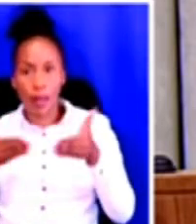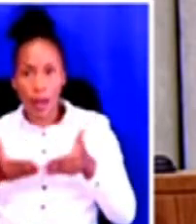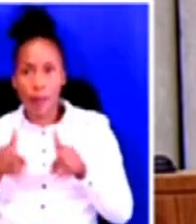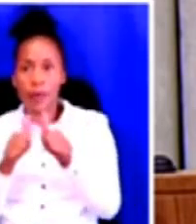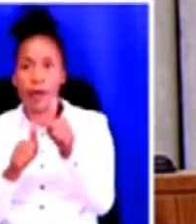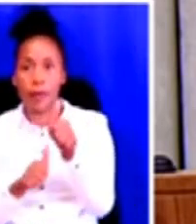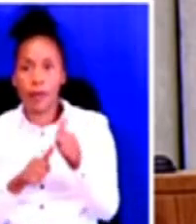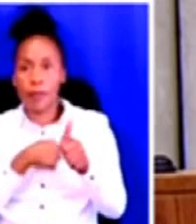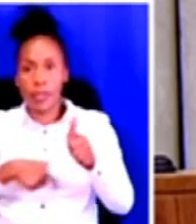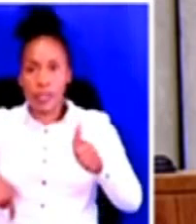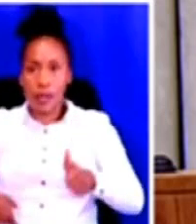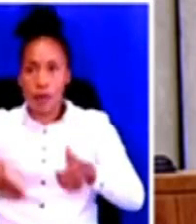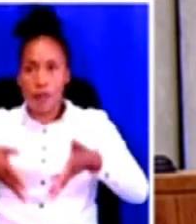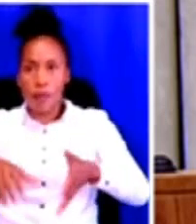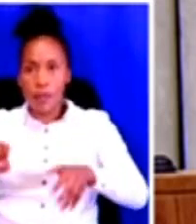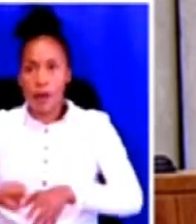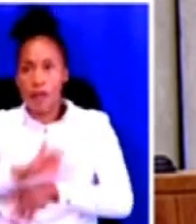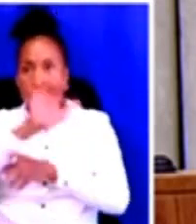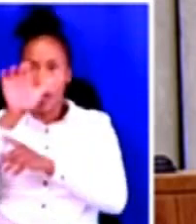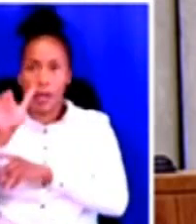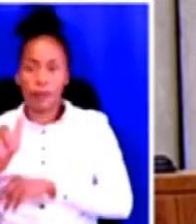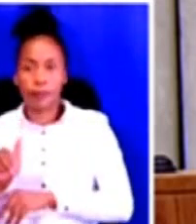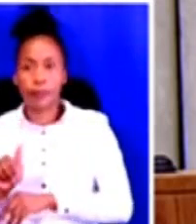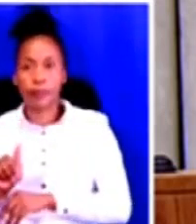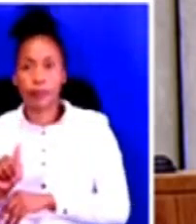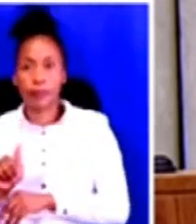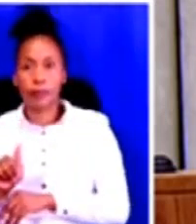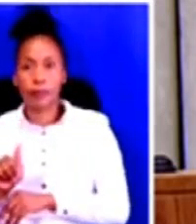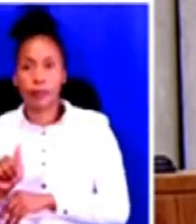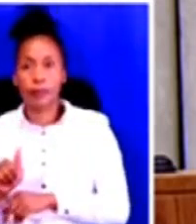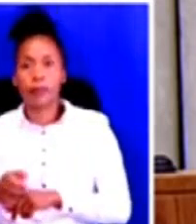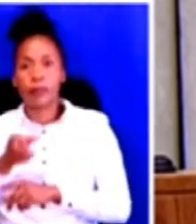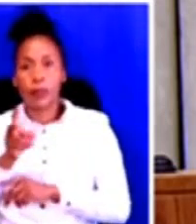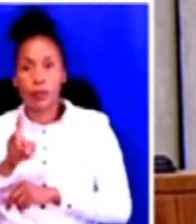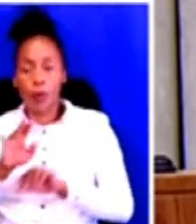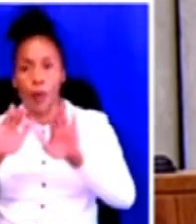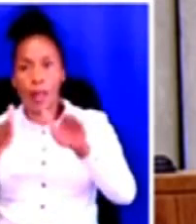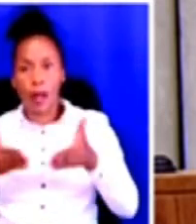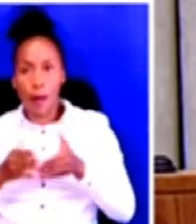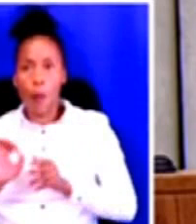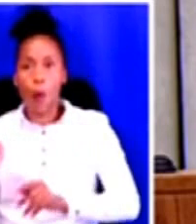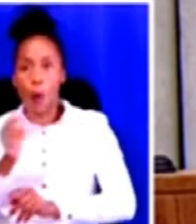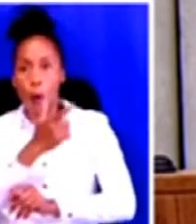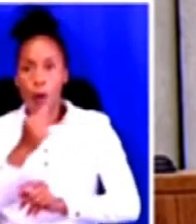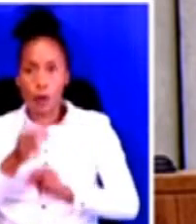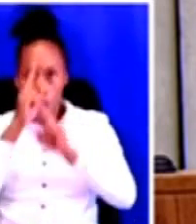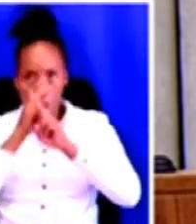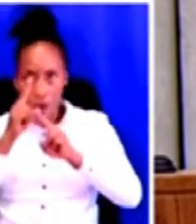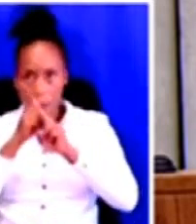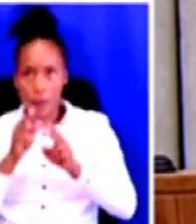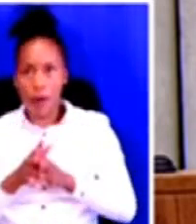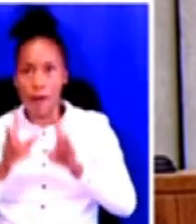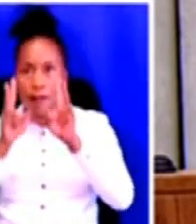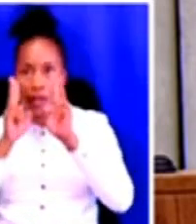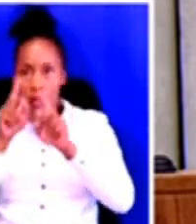the Republic of South Africa, and let me also welcome all honorable delegates, special as well as